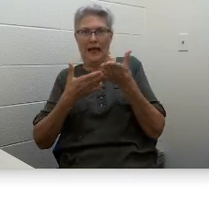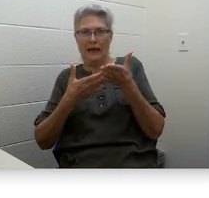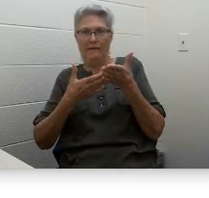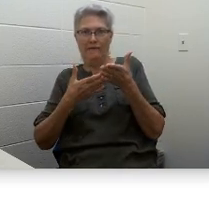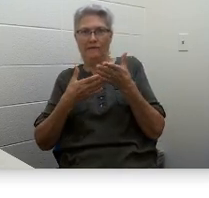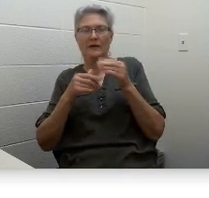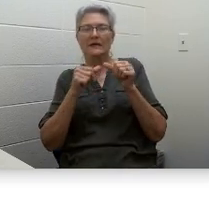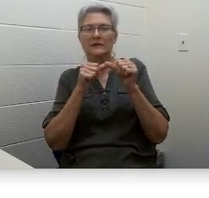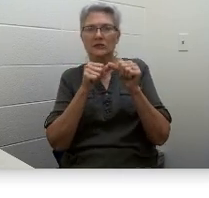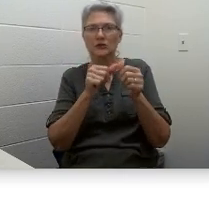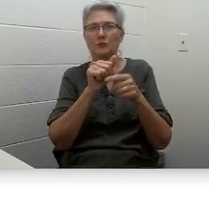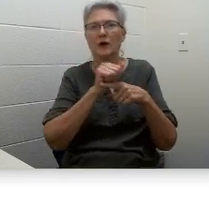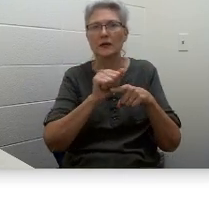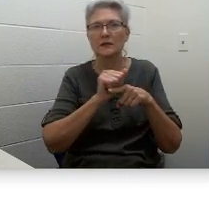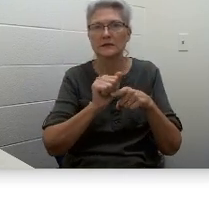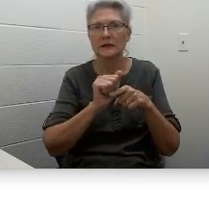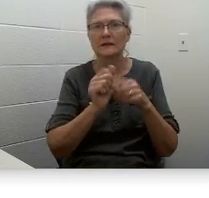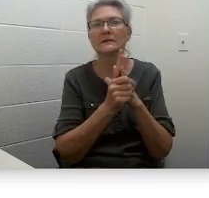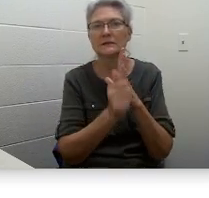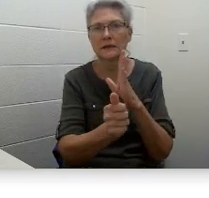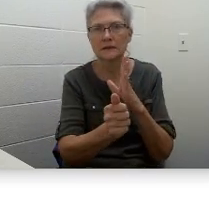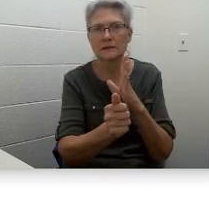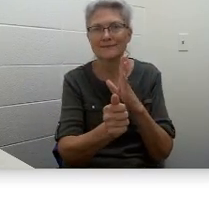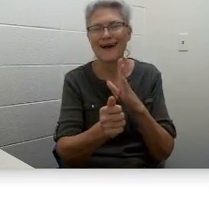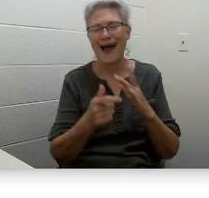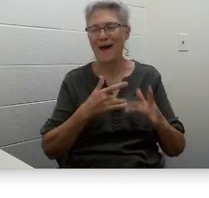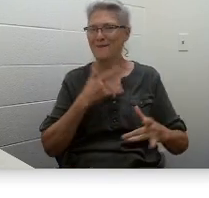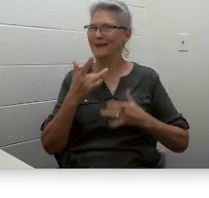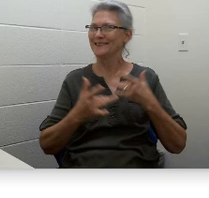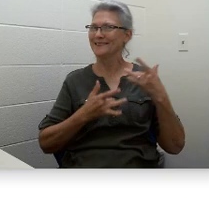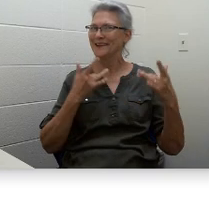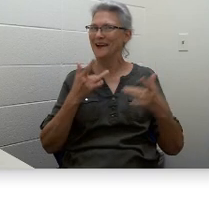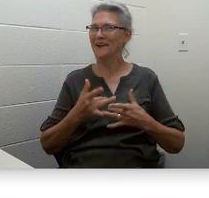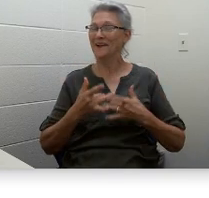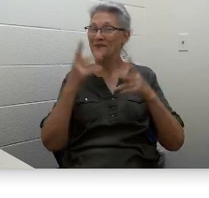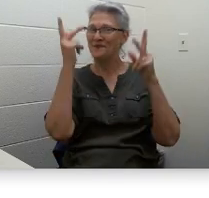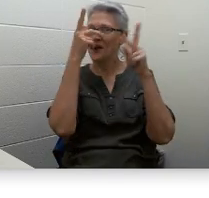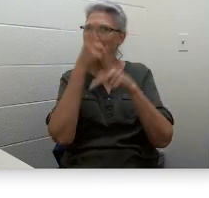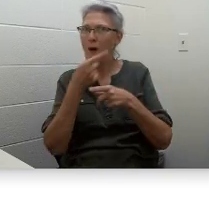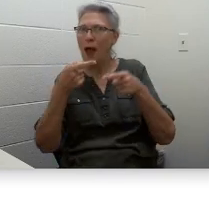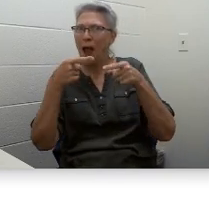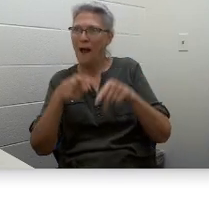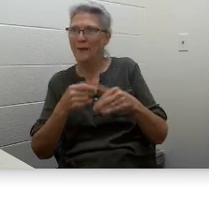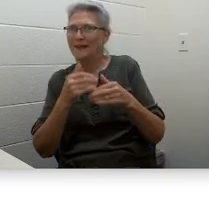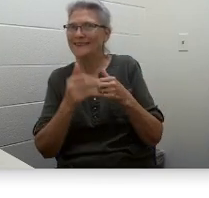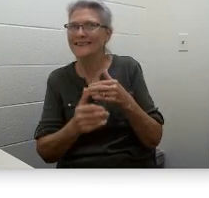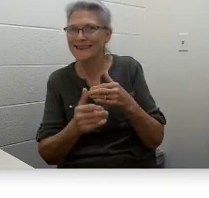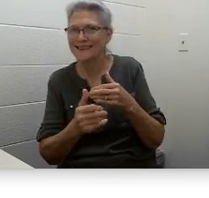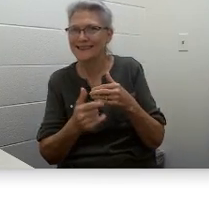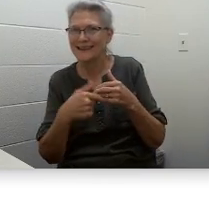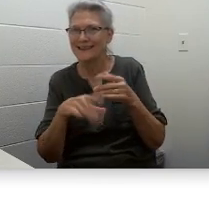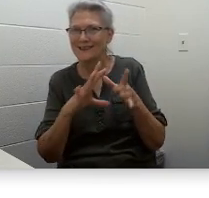continuing practicing our skill. I am so excited to figure out what happens next.